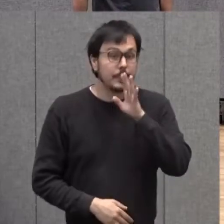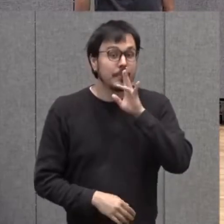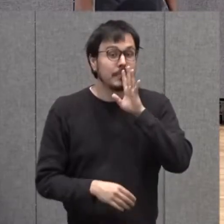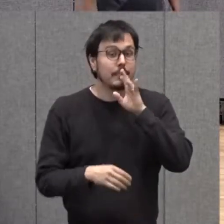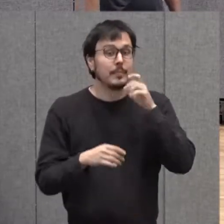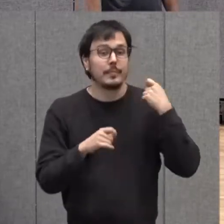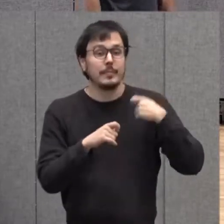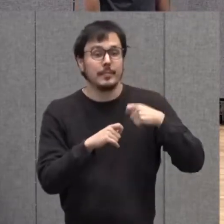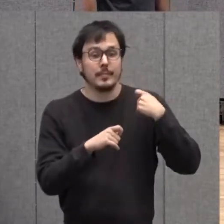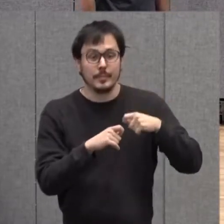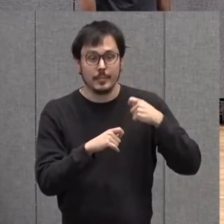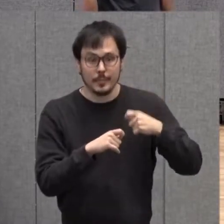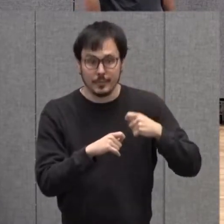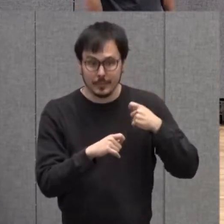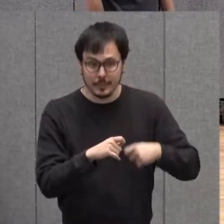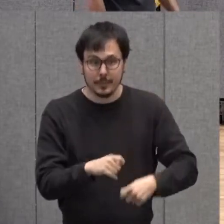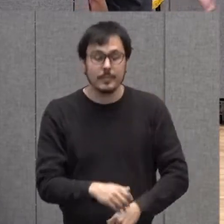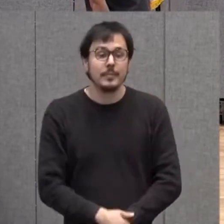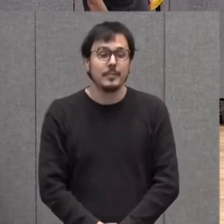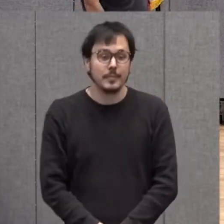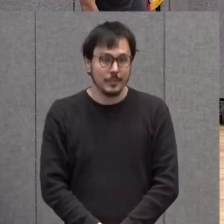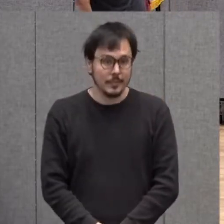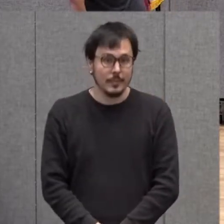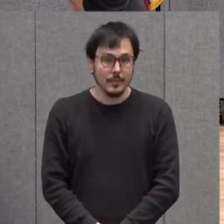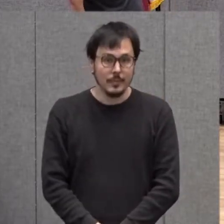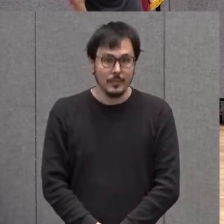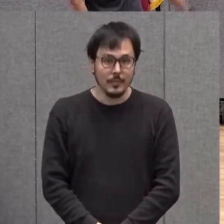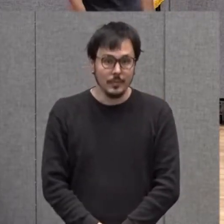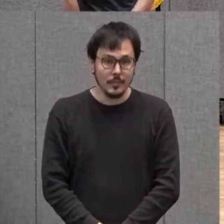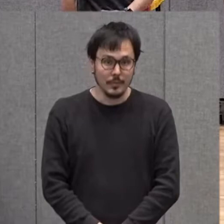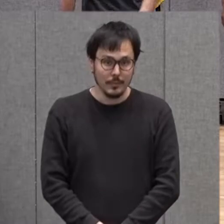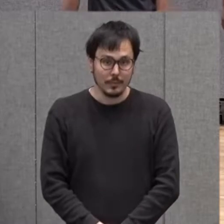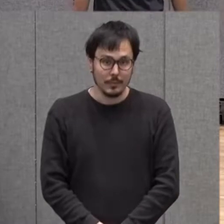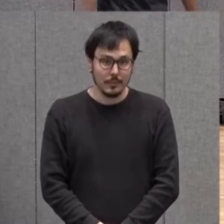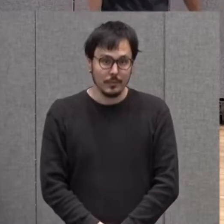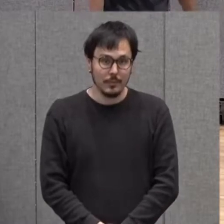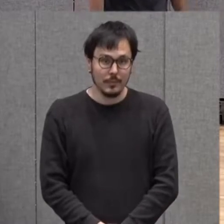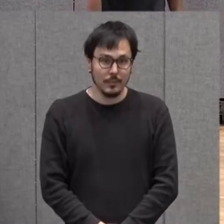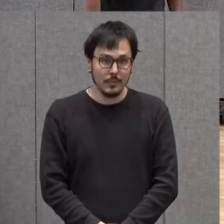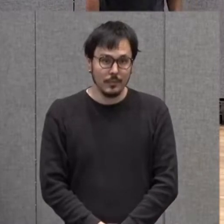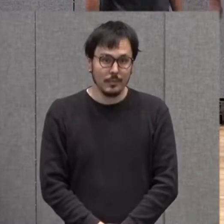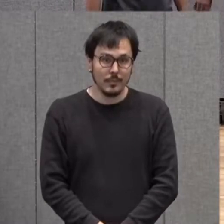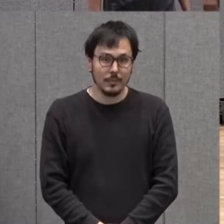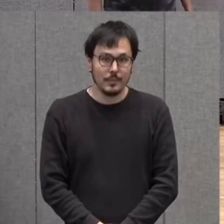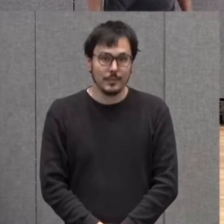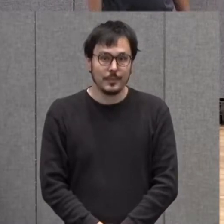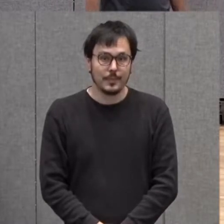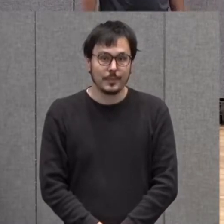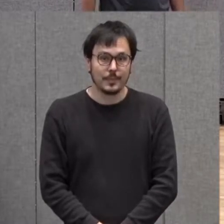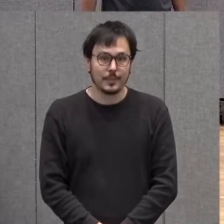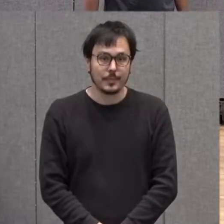parándonos de puntillas de este lado. ¿Listos? Ya, empecemos.